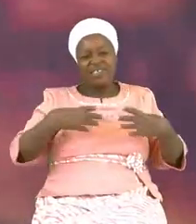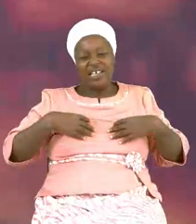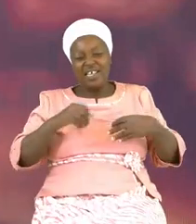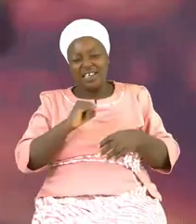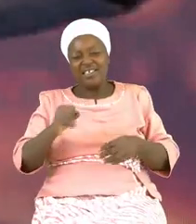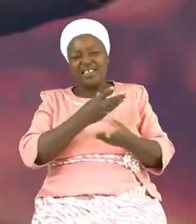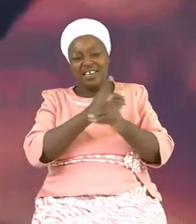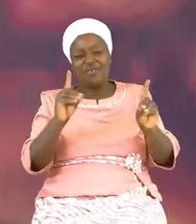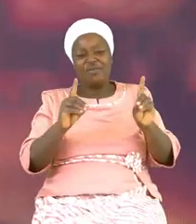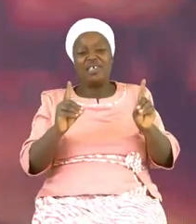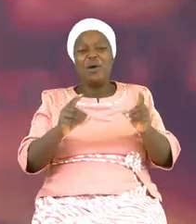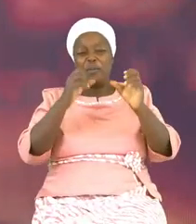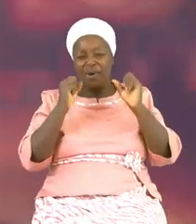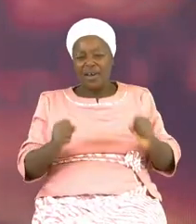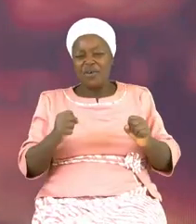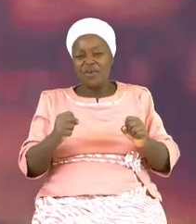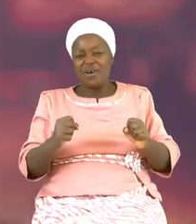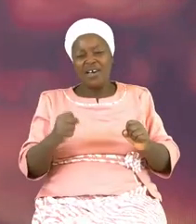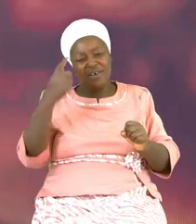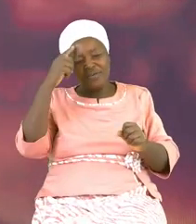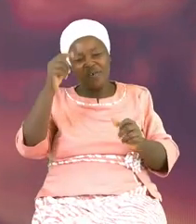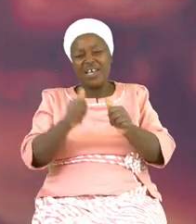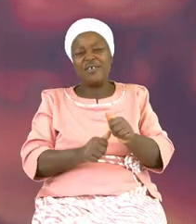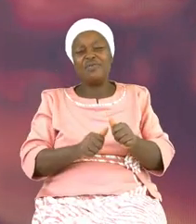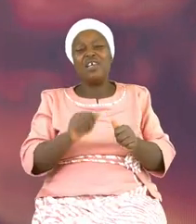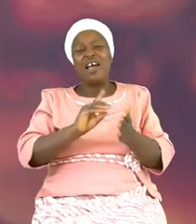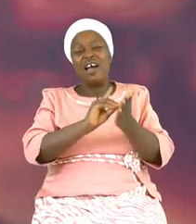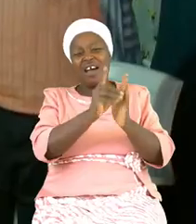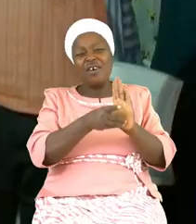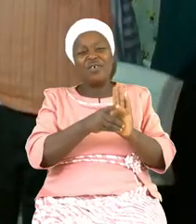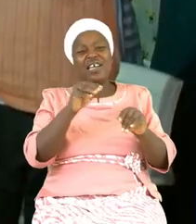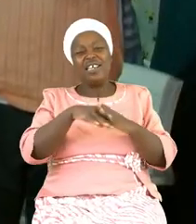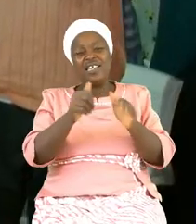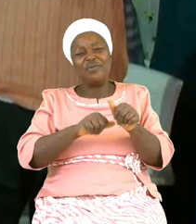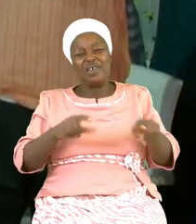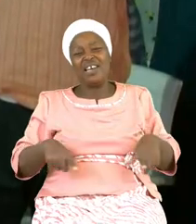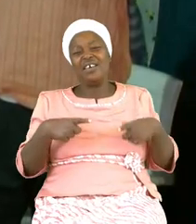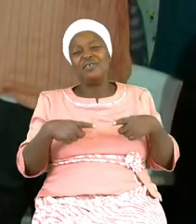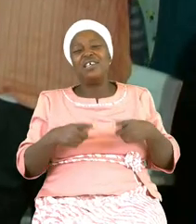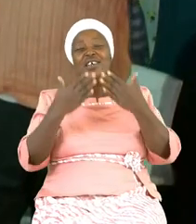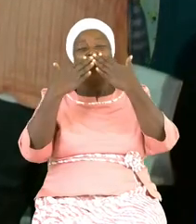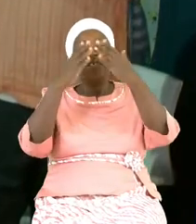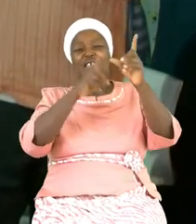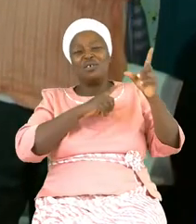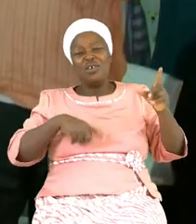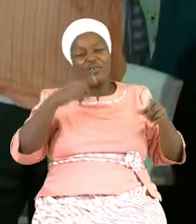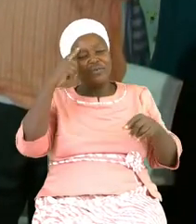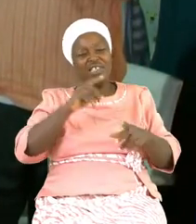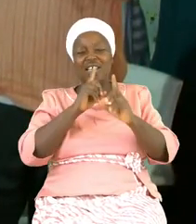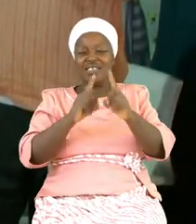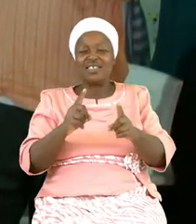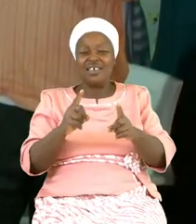deliverance, power for every hour in every life. Thank you, Lord, for the answer.